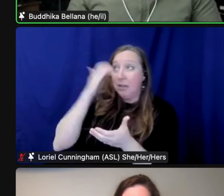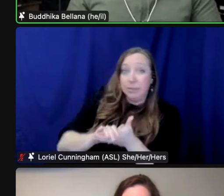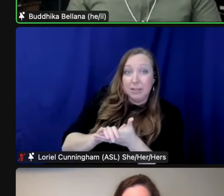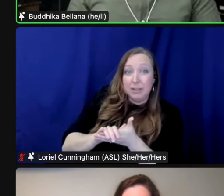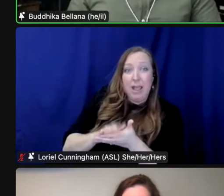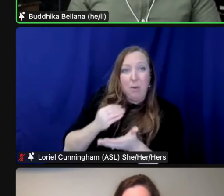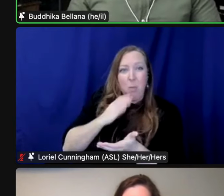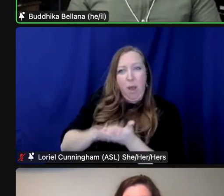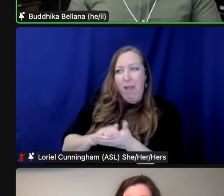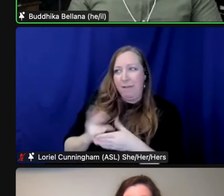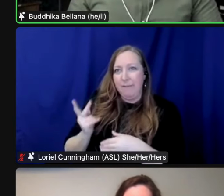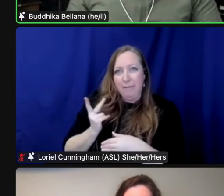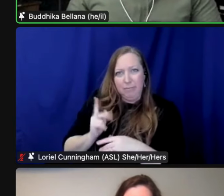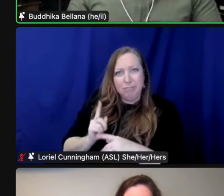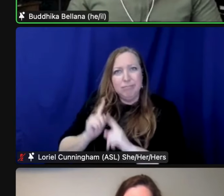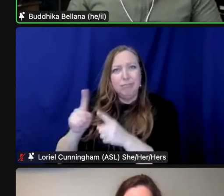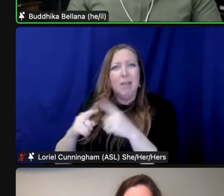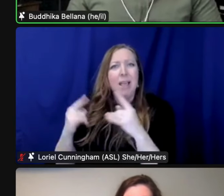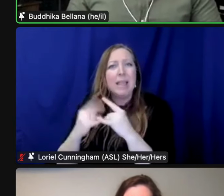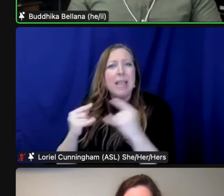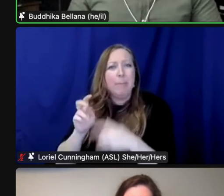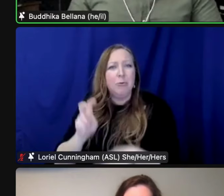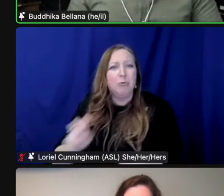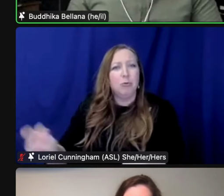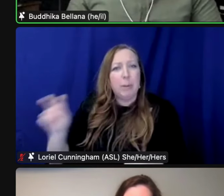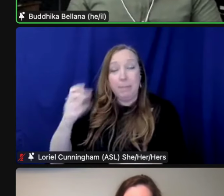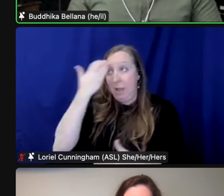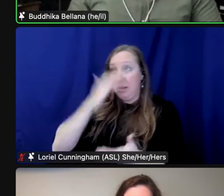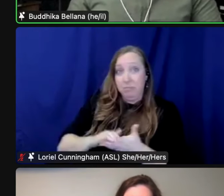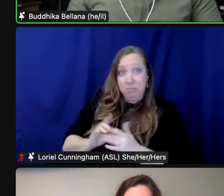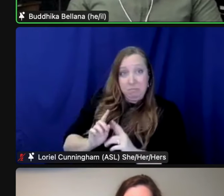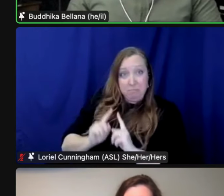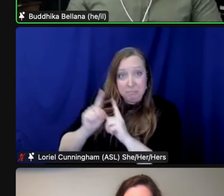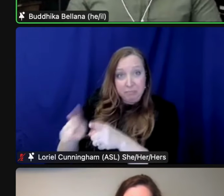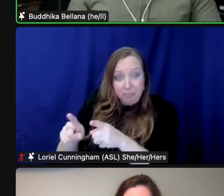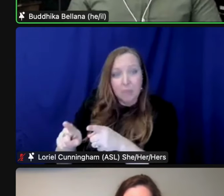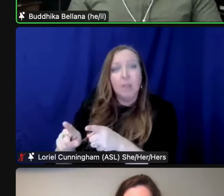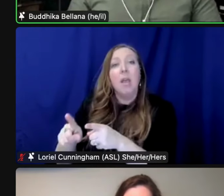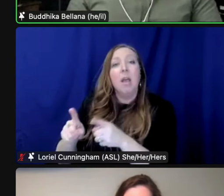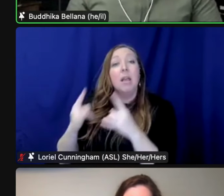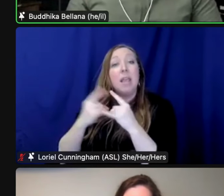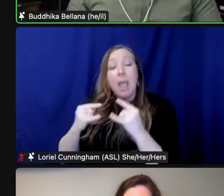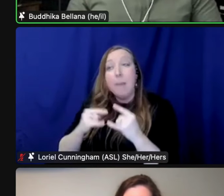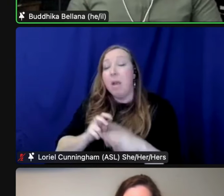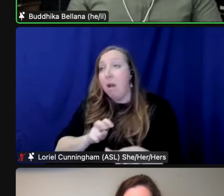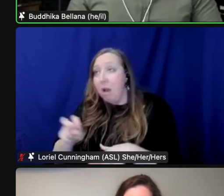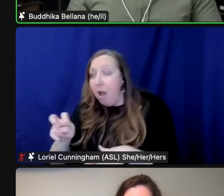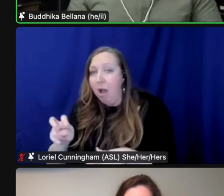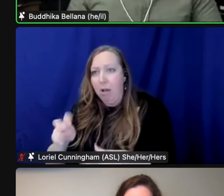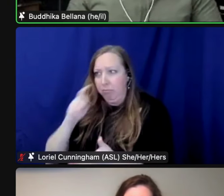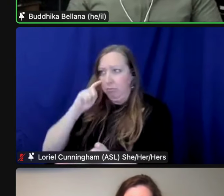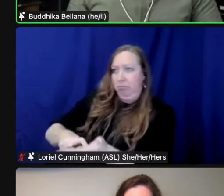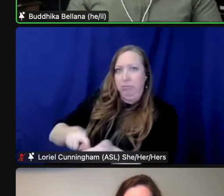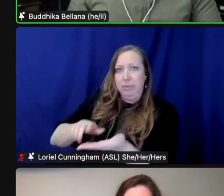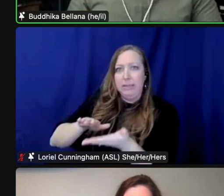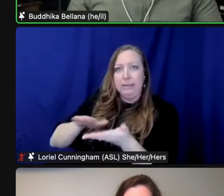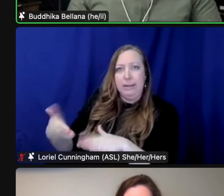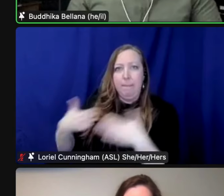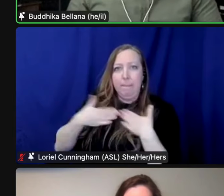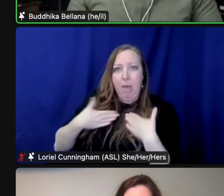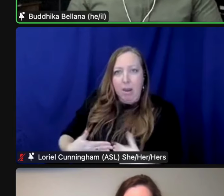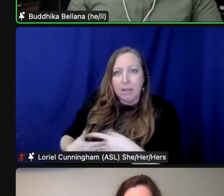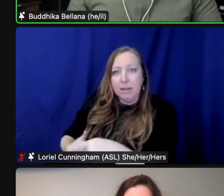trip. On this camping trip, he finds a dead body, and he returns home and tells his wife that he found